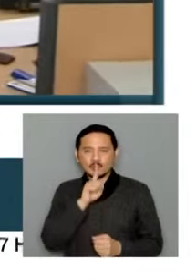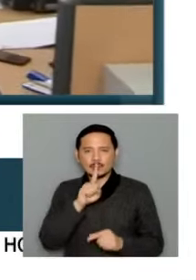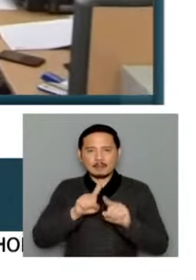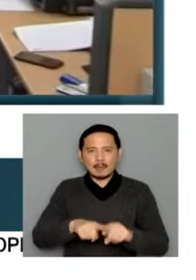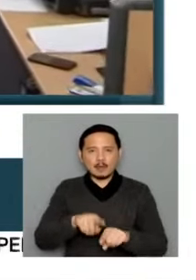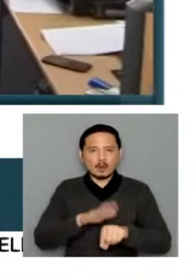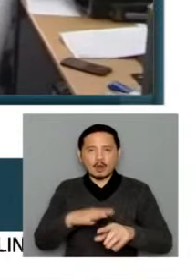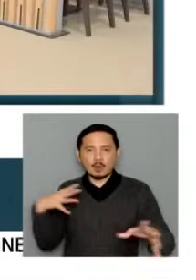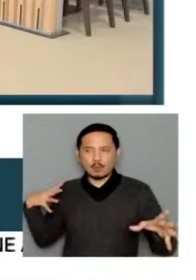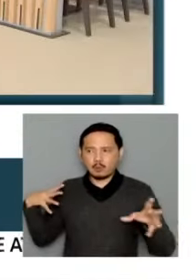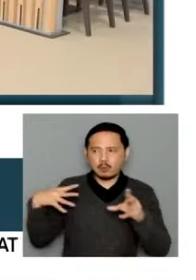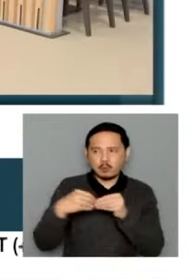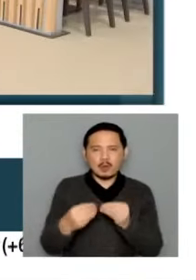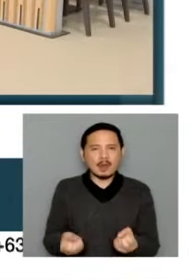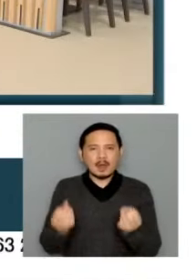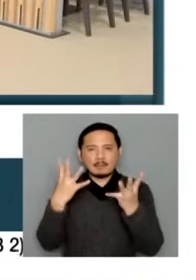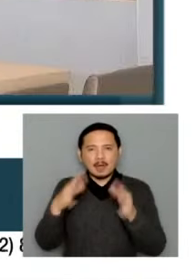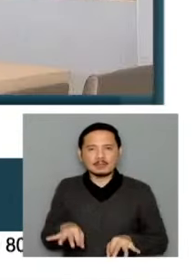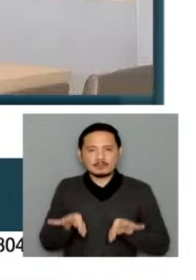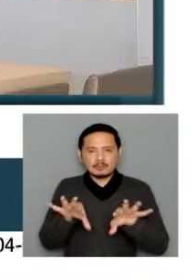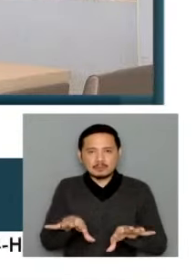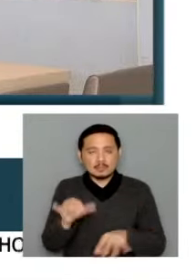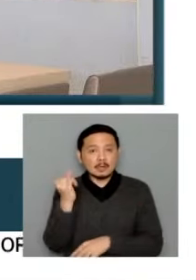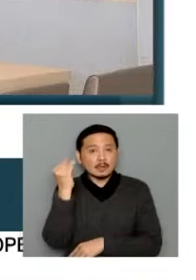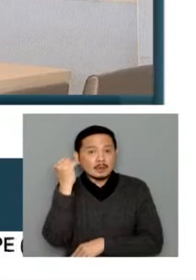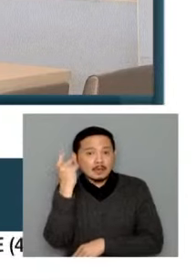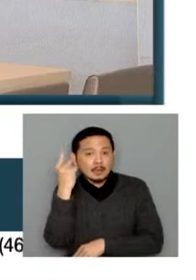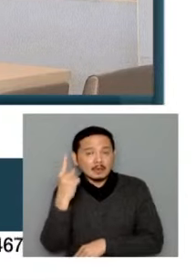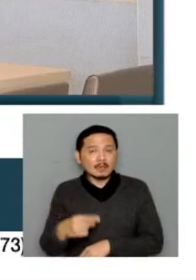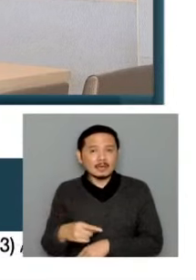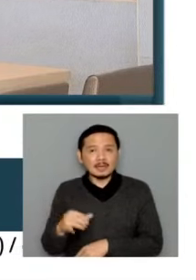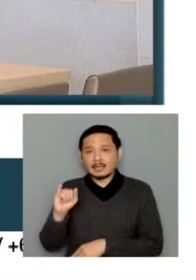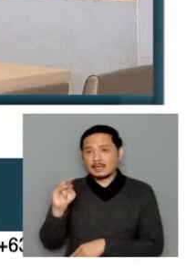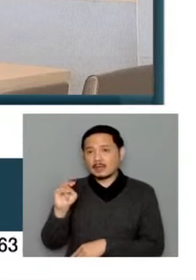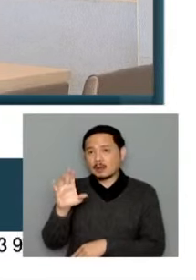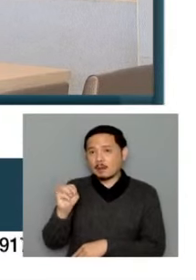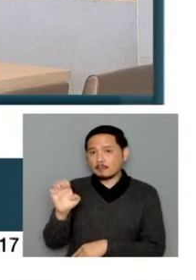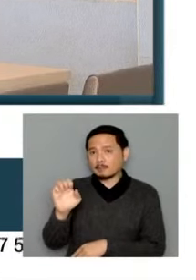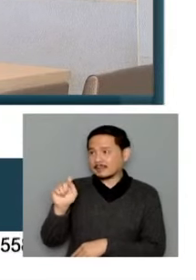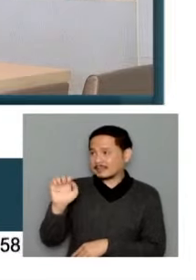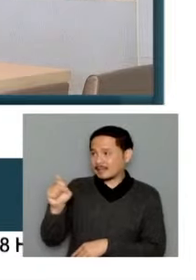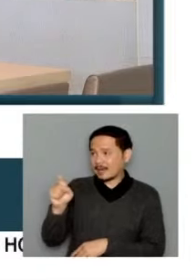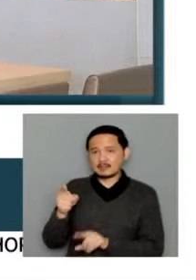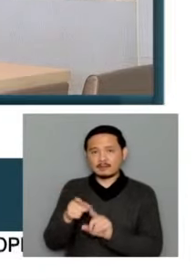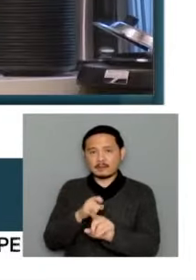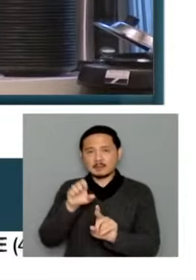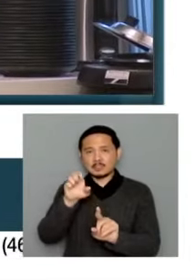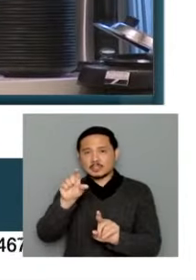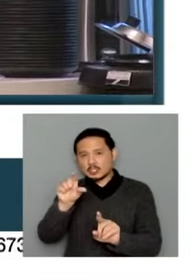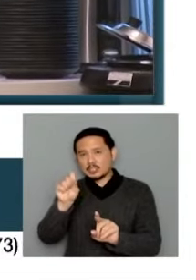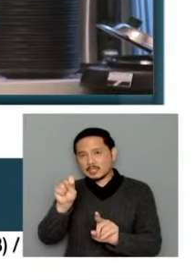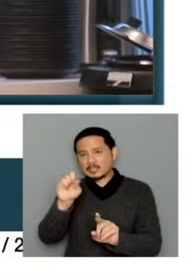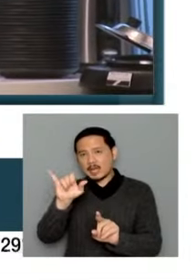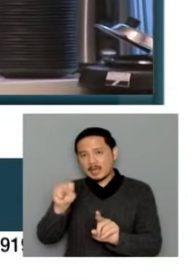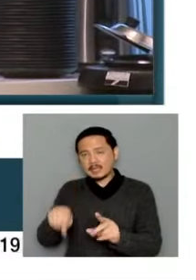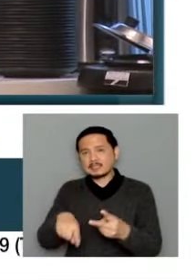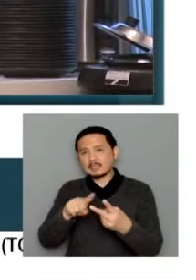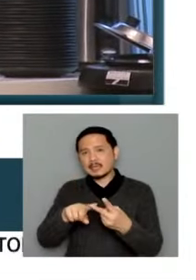if 10% of corporate income taxes could be set aside for both the GSIS and the